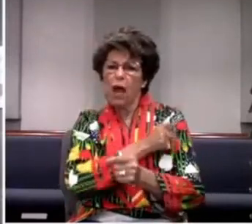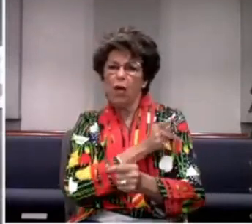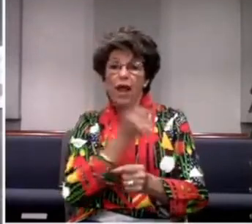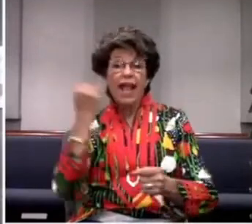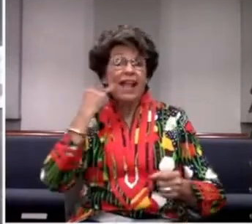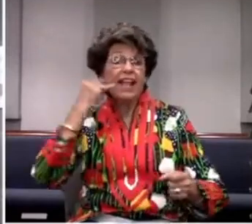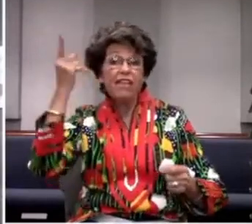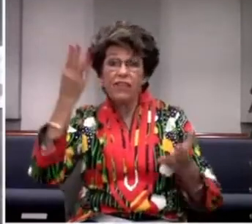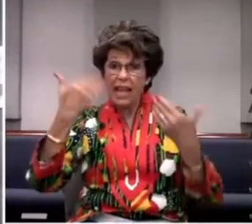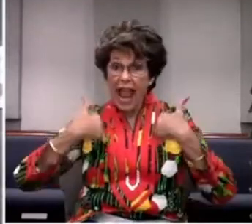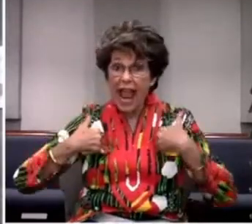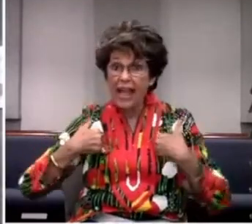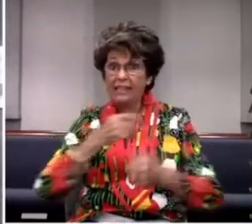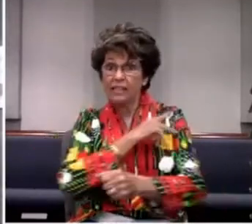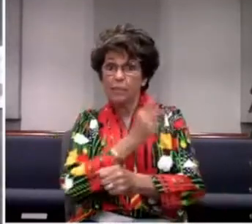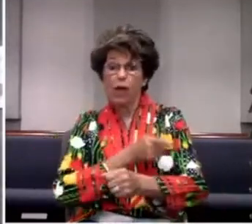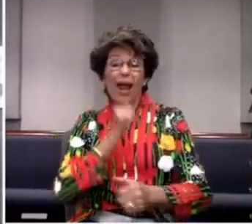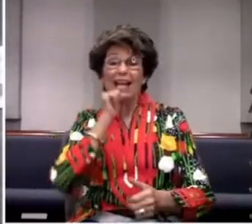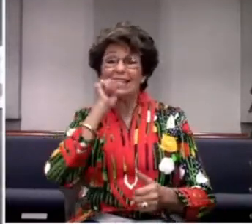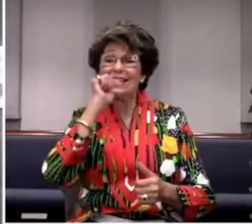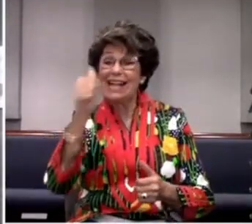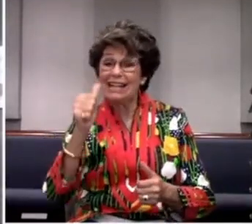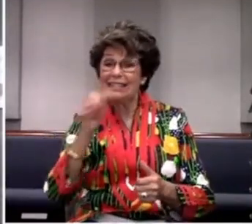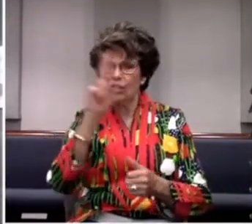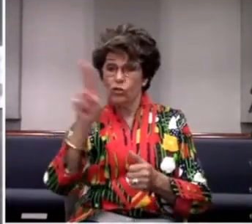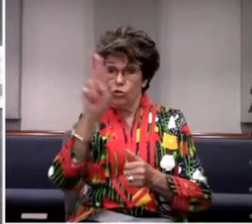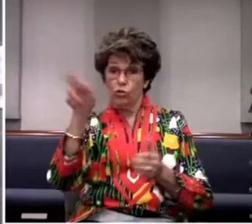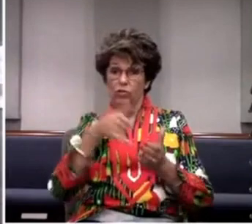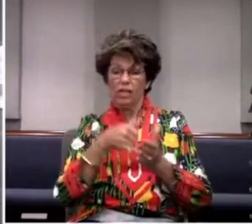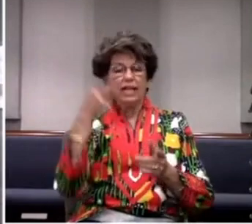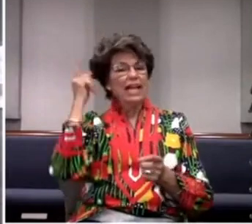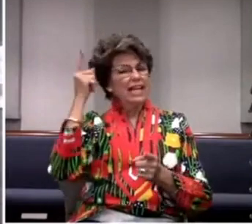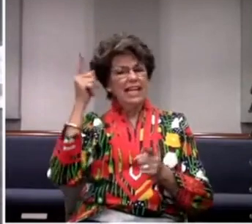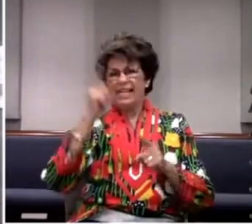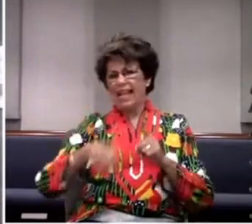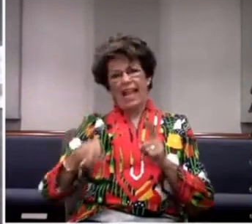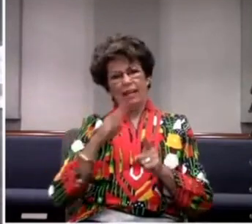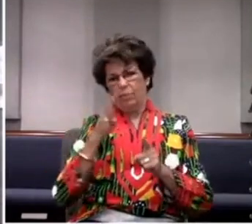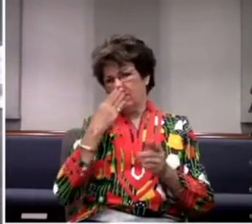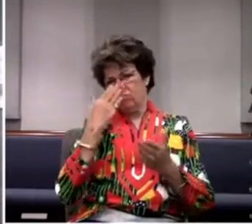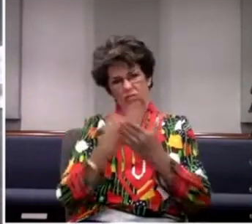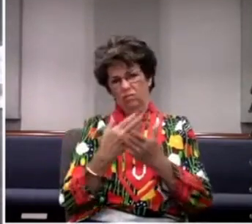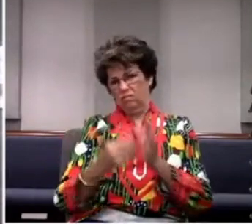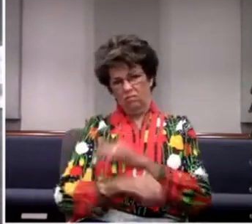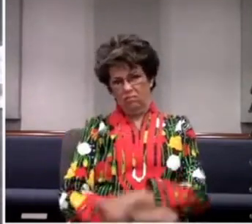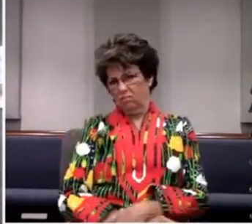and he doesn't use it, then he cannot be good.